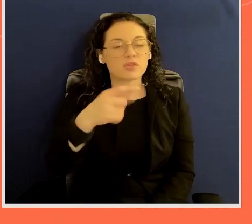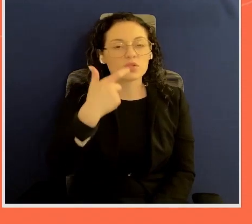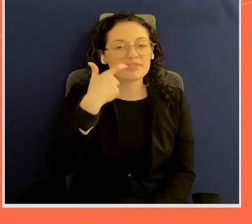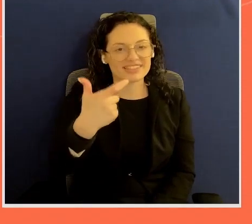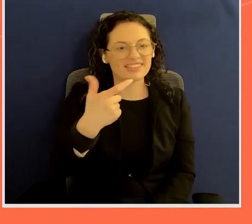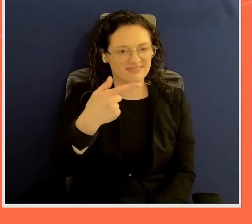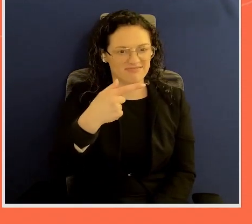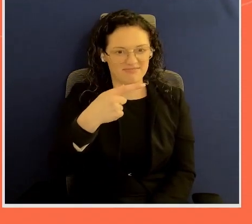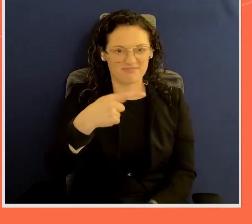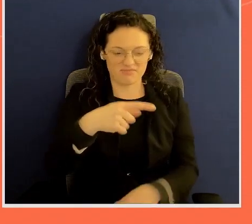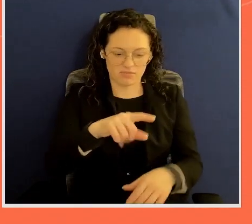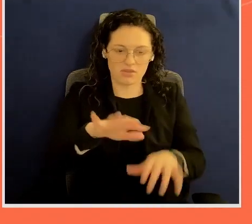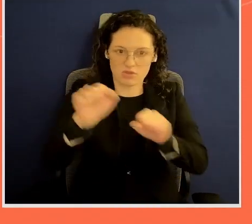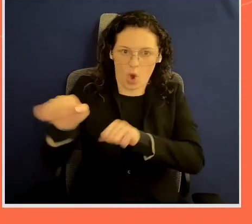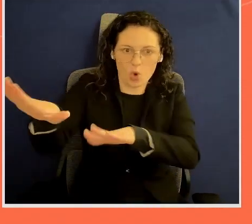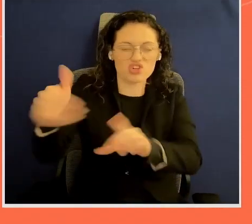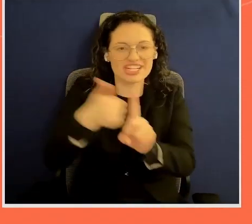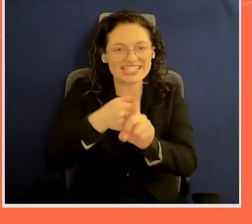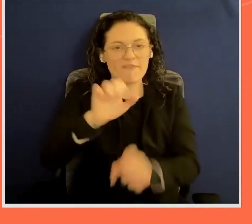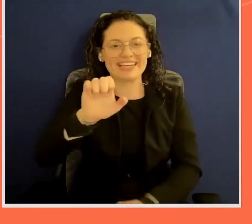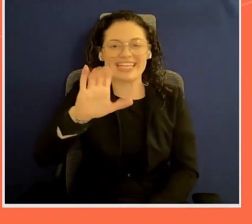so precious that we've seen.